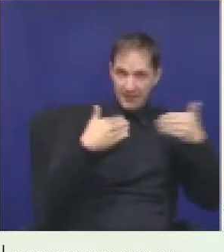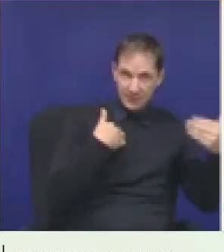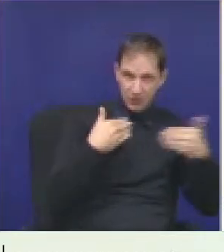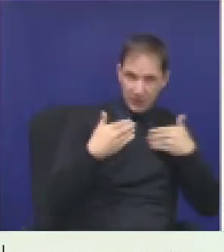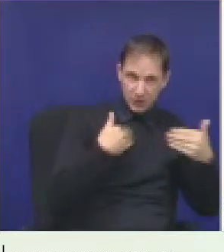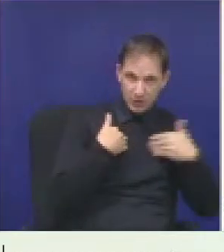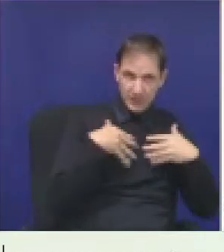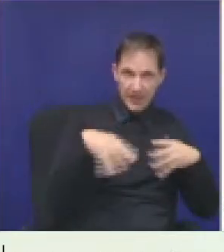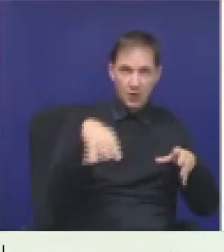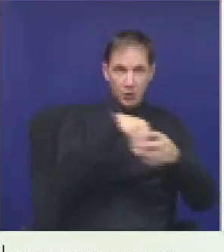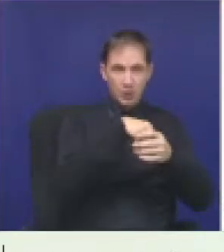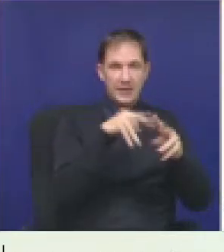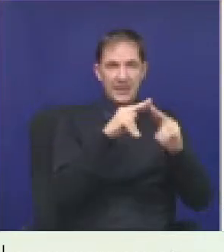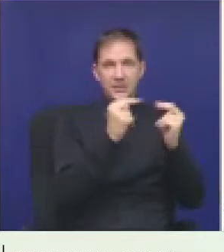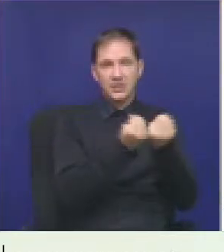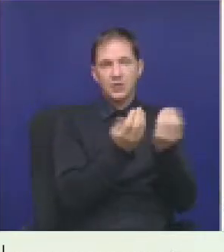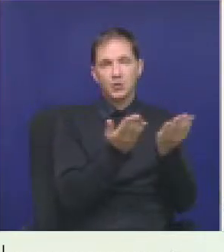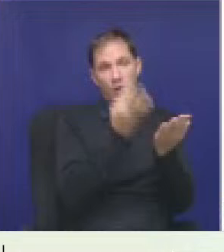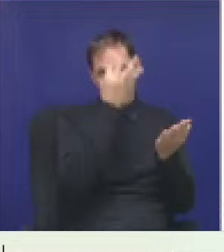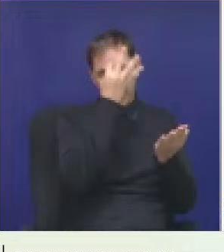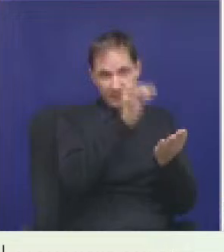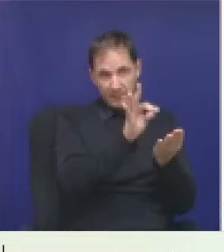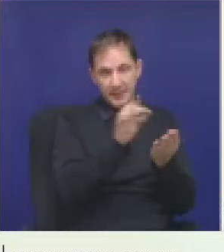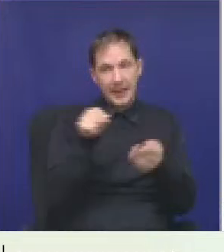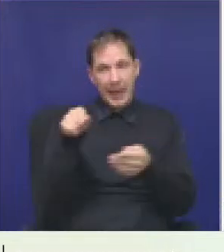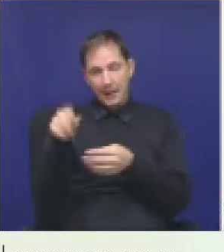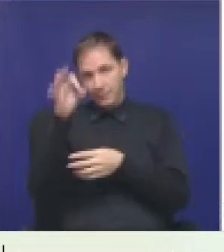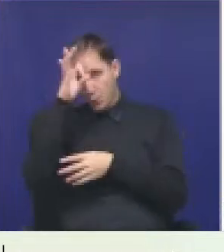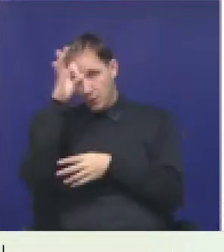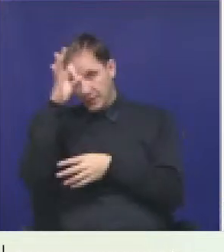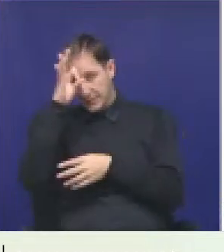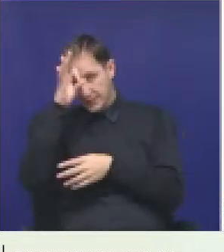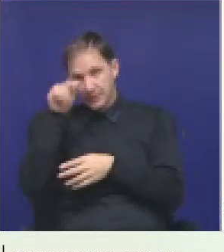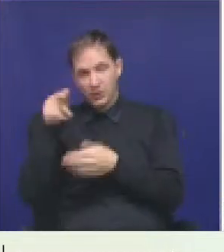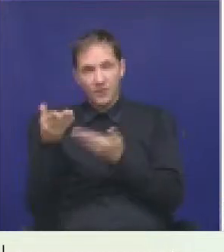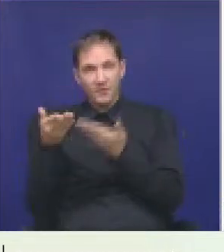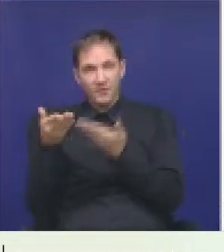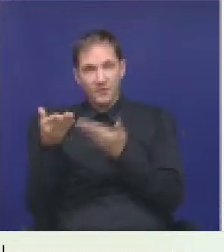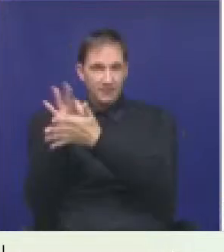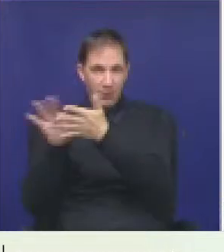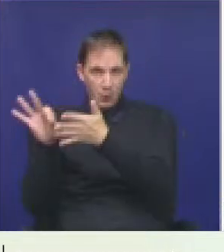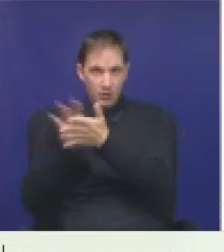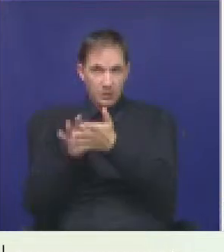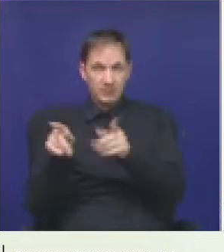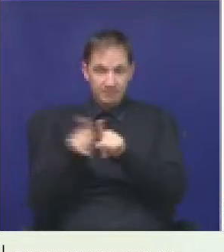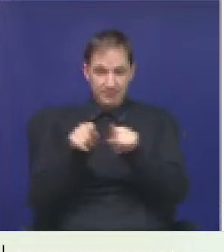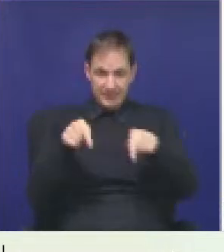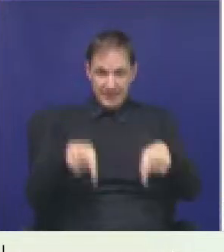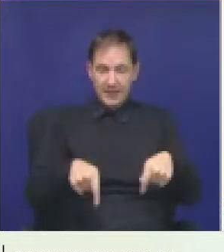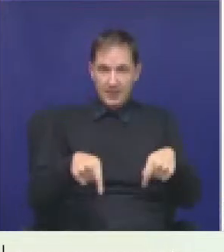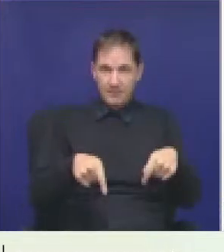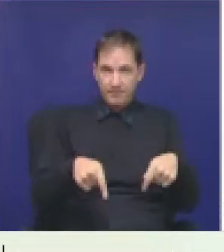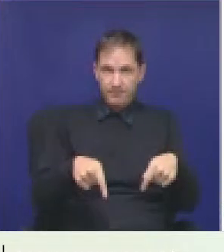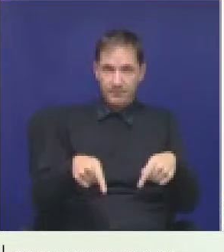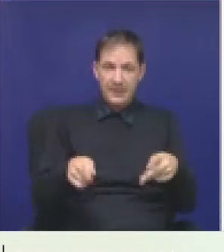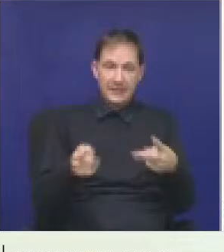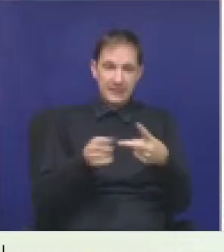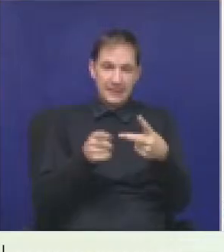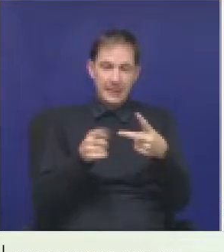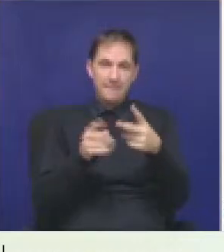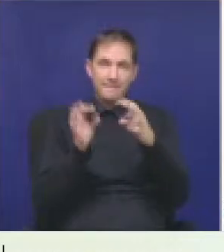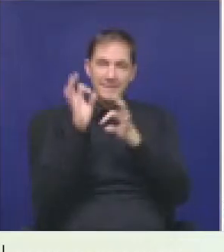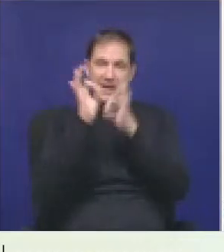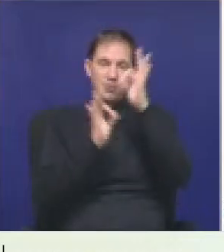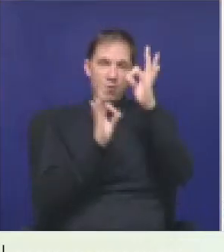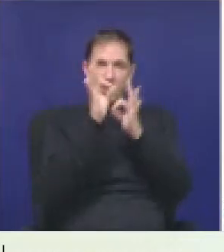including National School of Government and Police Service Commission budget vote debate, will be held here in the Good Hope Chamber, while the Mineral and